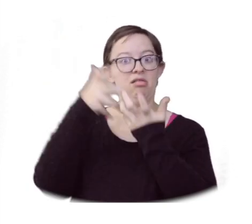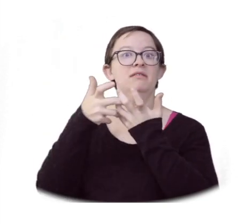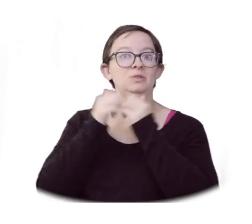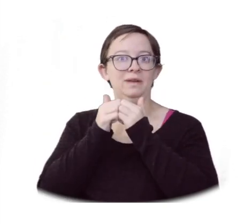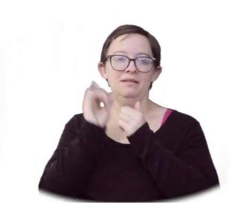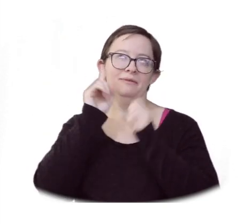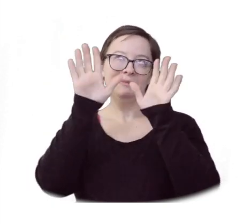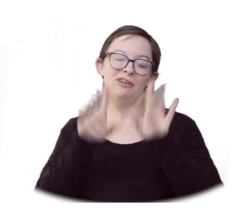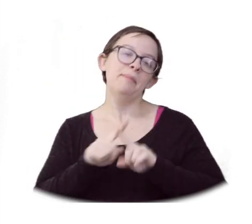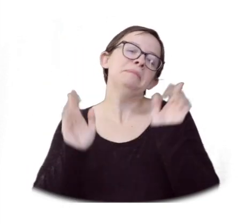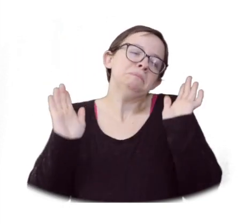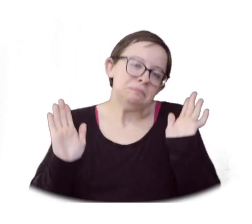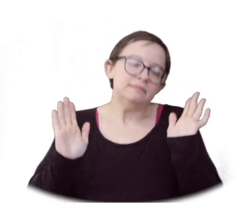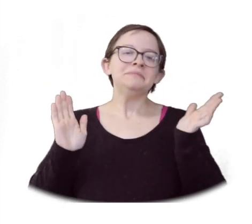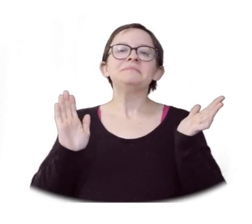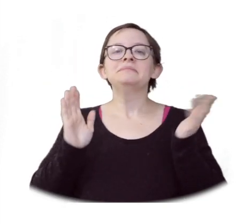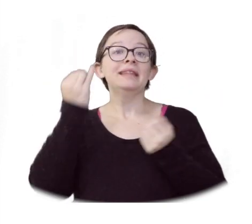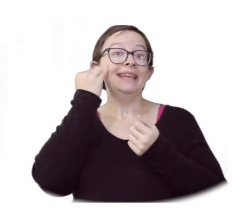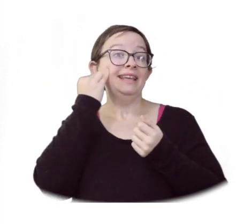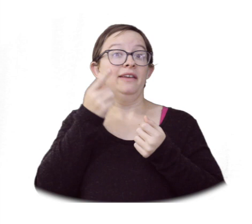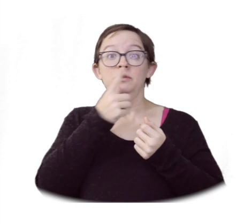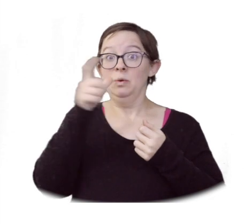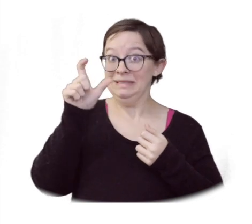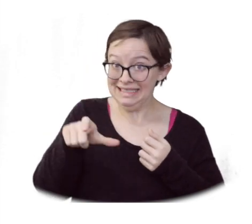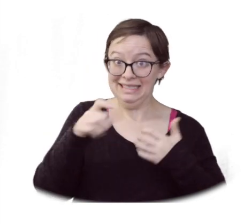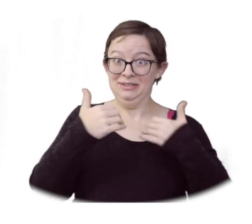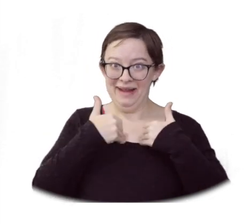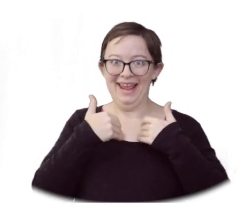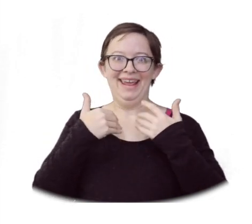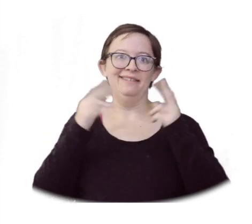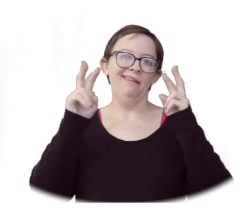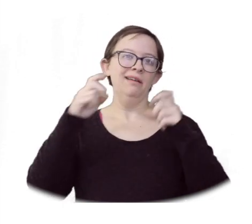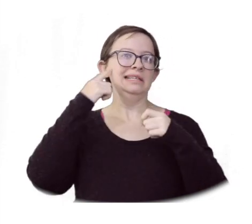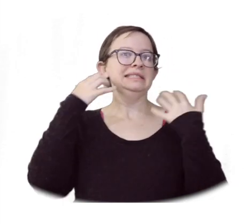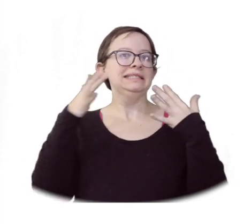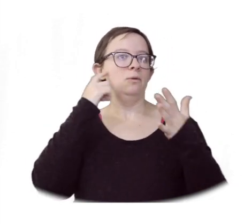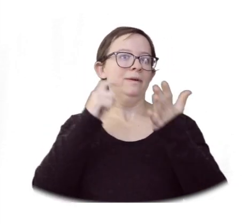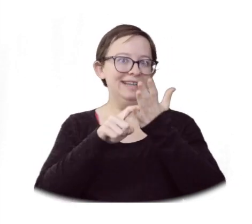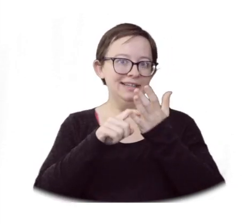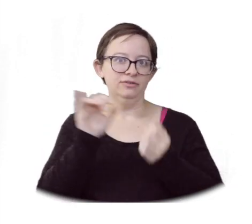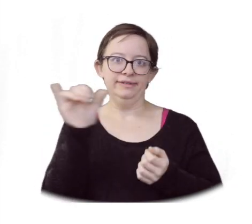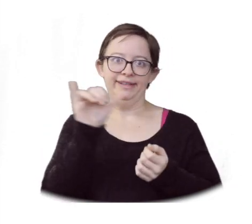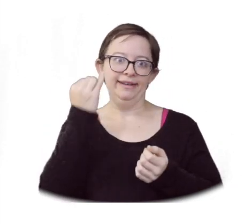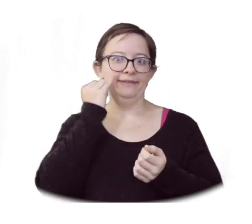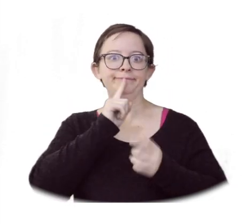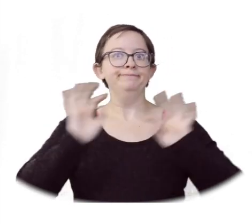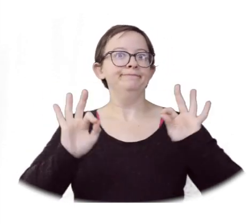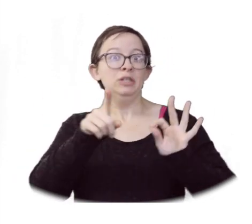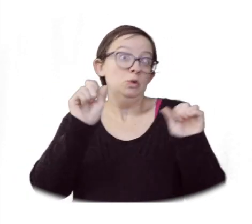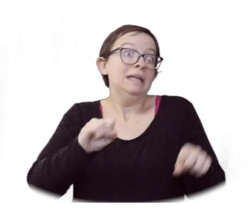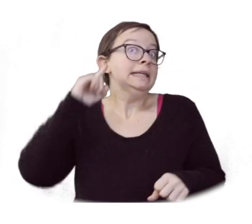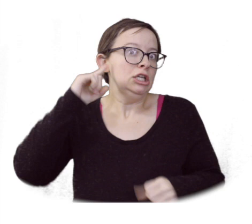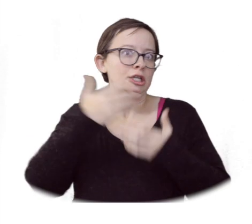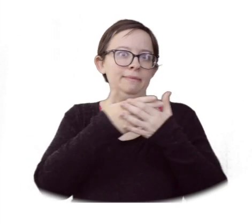and they could work together and that would be super awesome. But if you don't need to have the sound notifications, like if that's